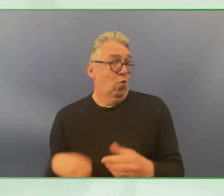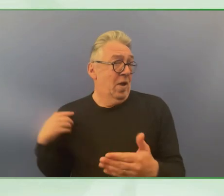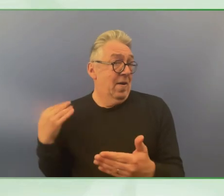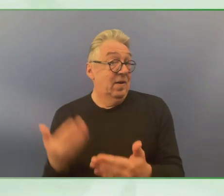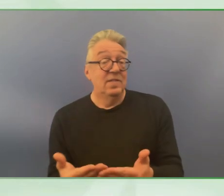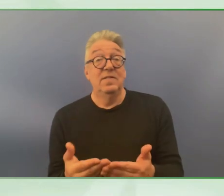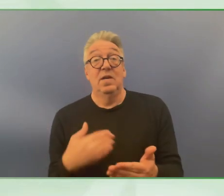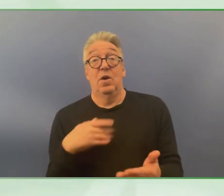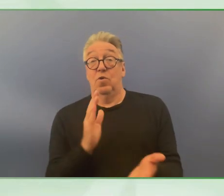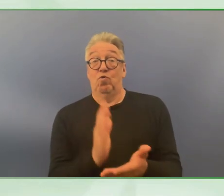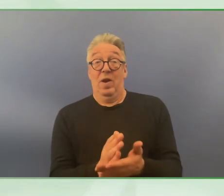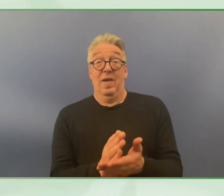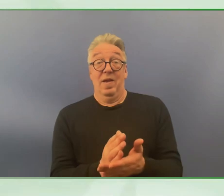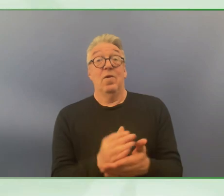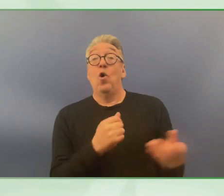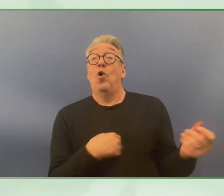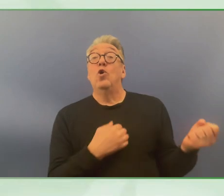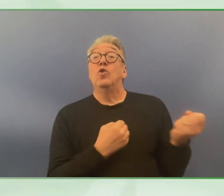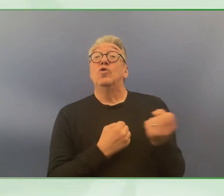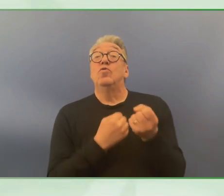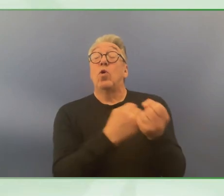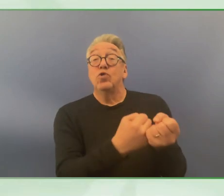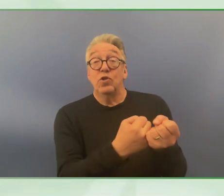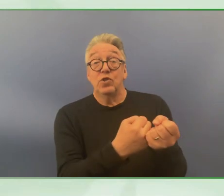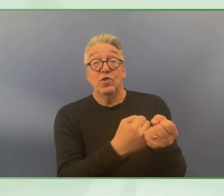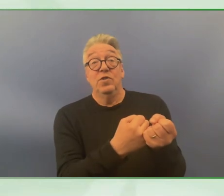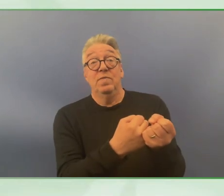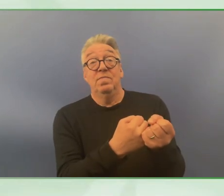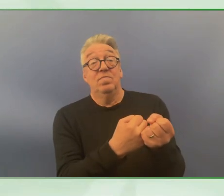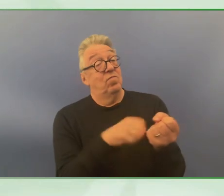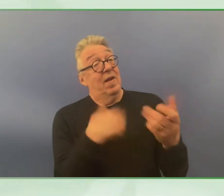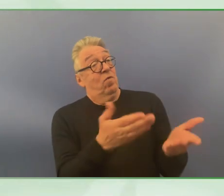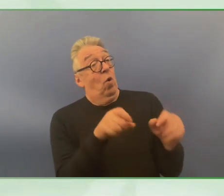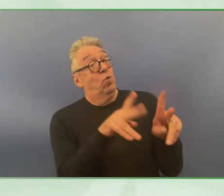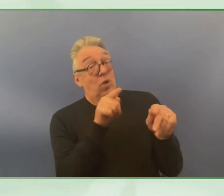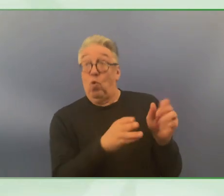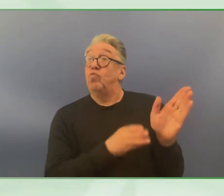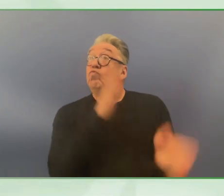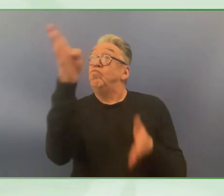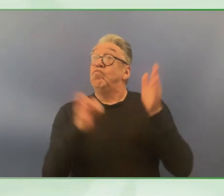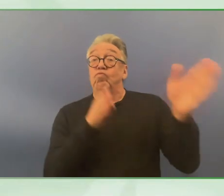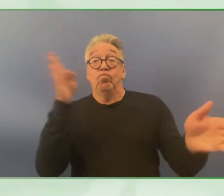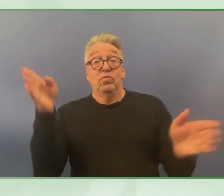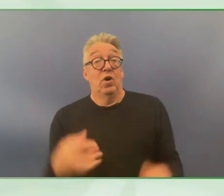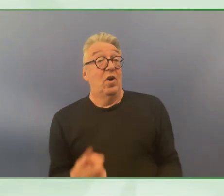them with opportunities to show up externally. So for example, participating in panels with